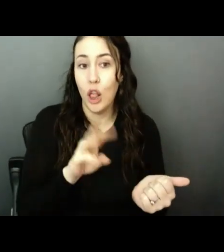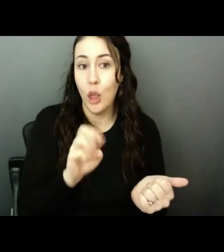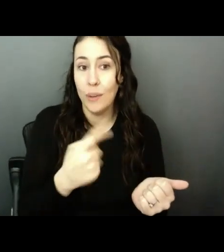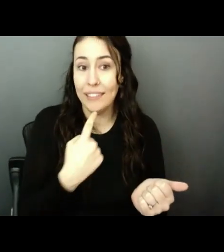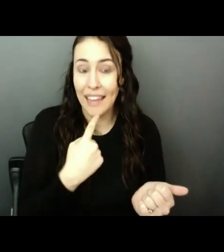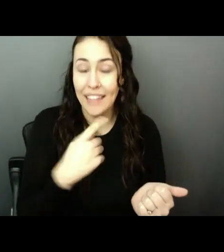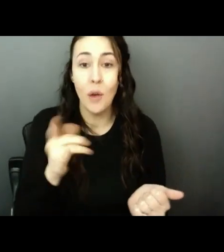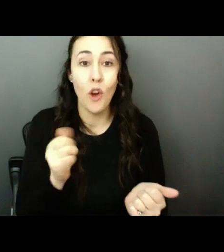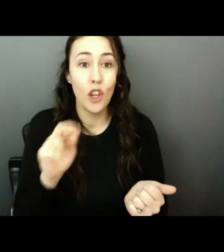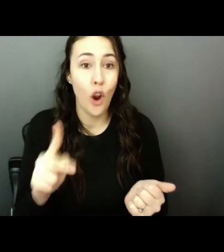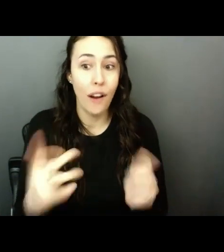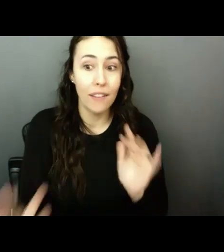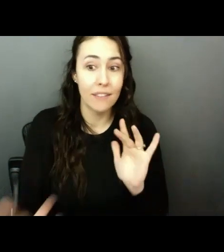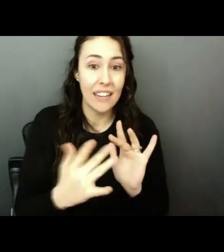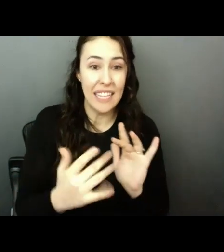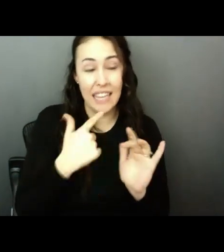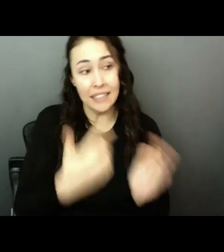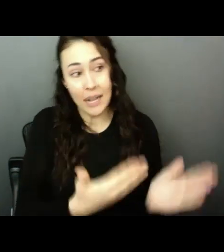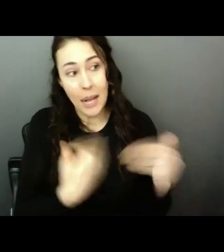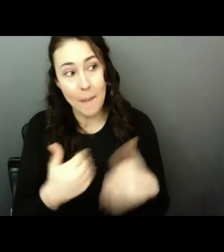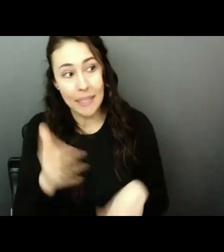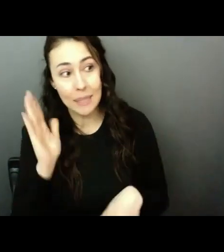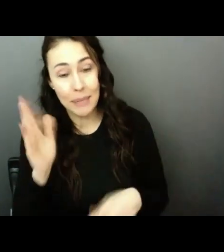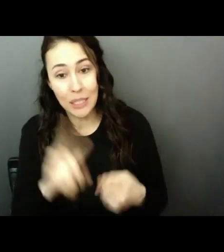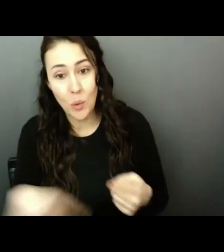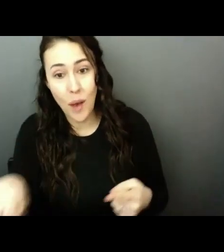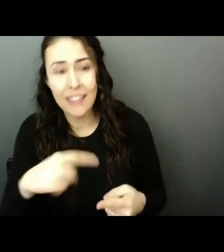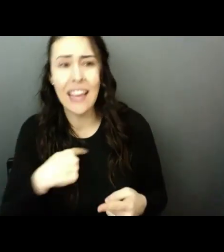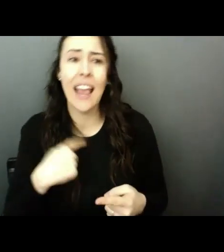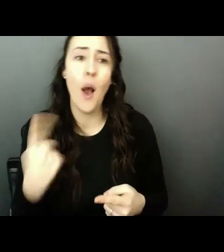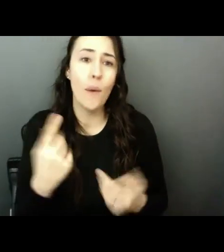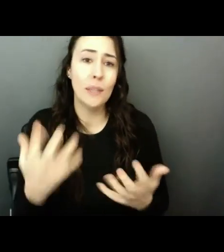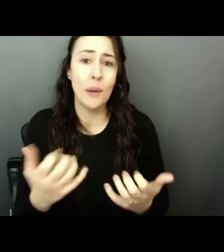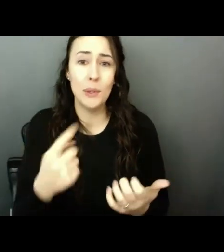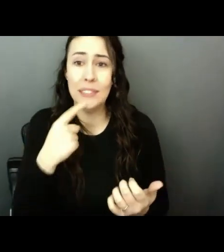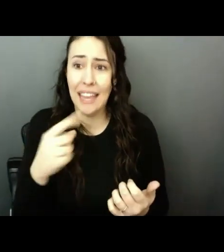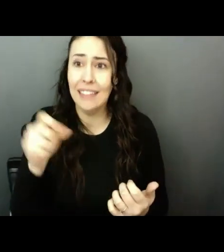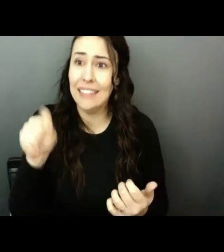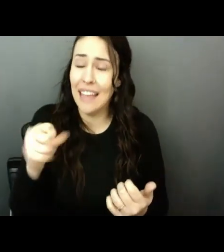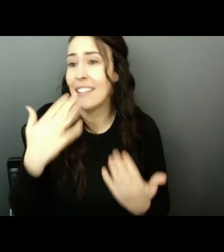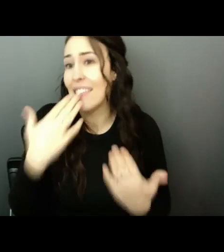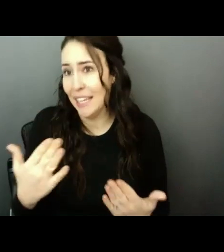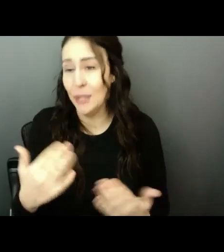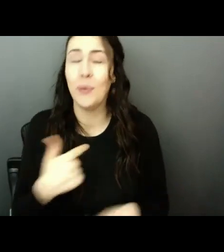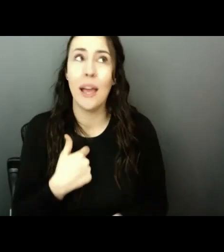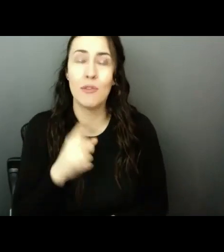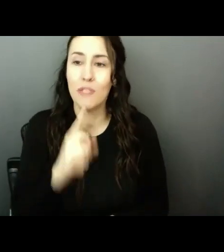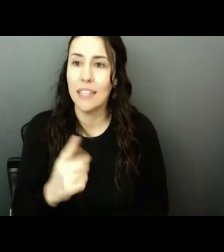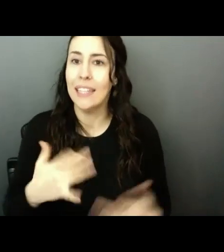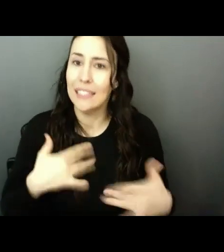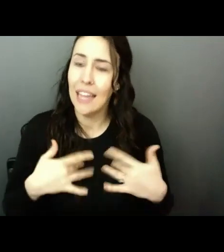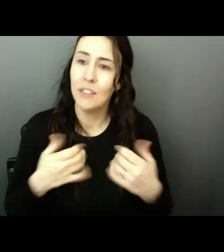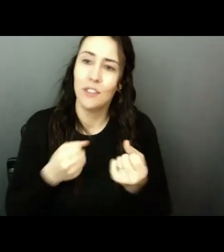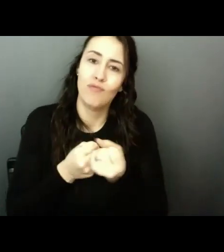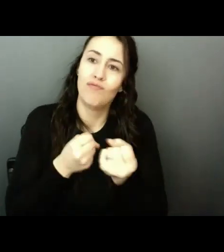and says, come speak to us, I always want to say, yes, thank you. I'm really excited to be a supporter